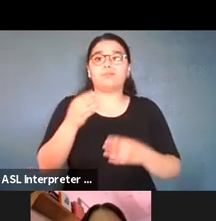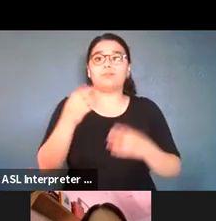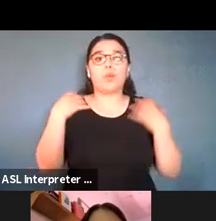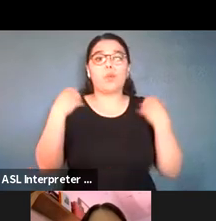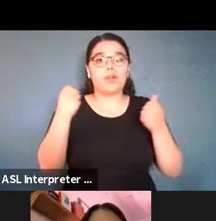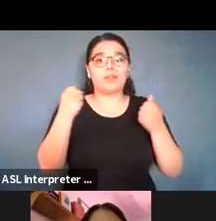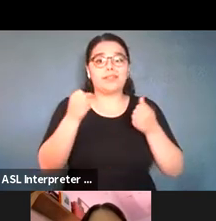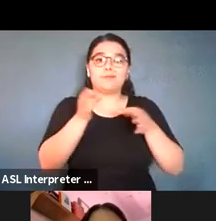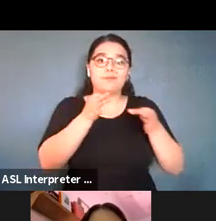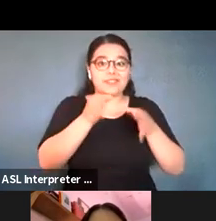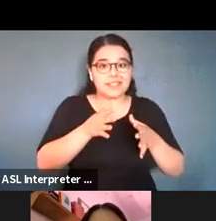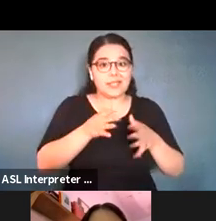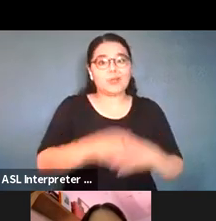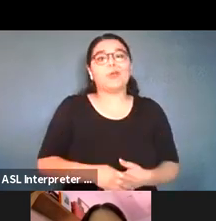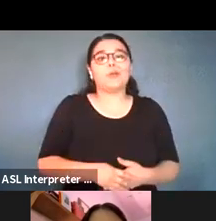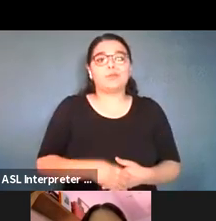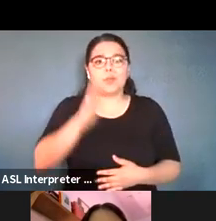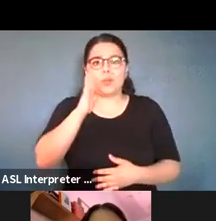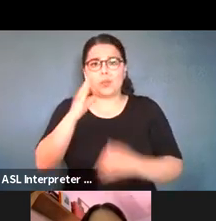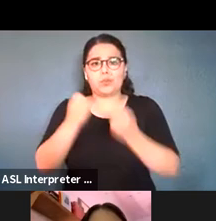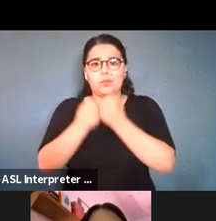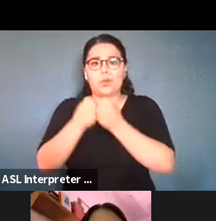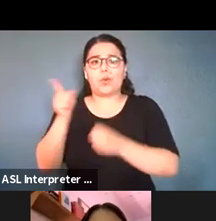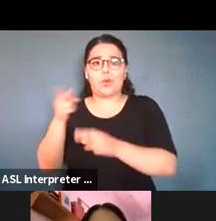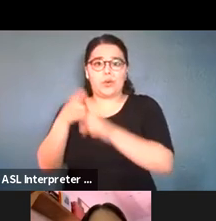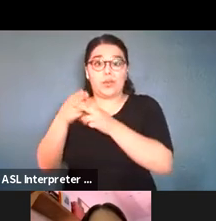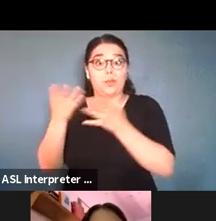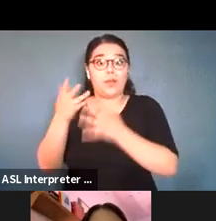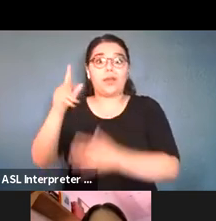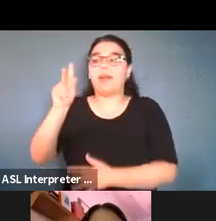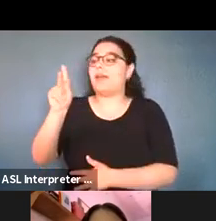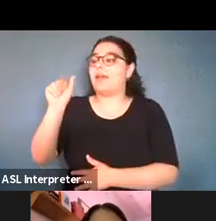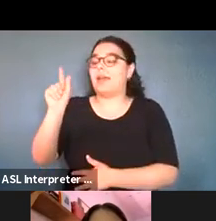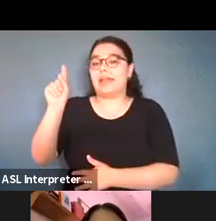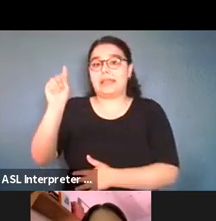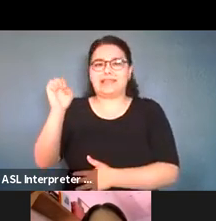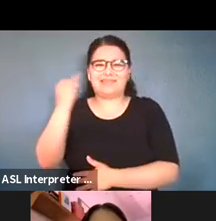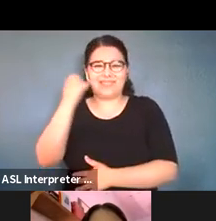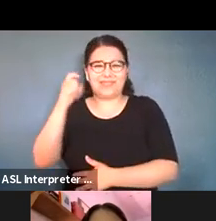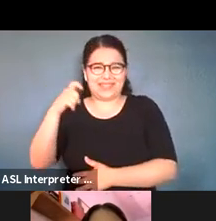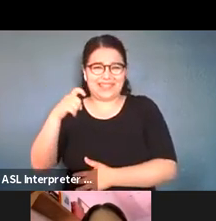this Zoom room if you just need a safe place to go and take a break.